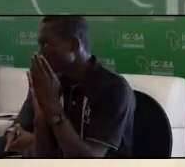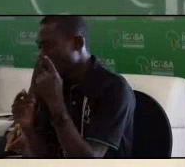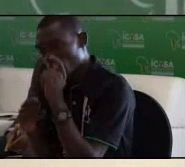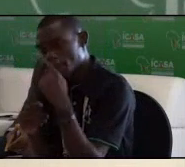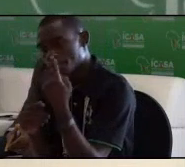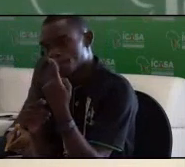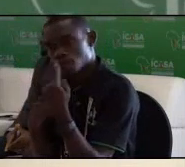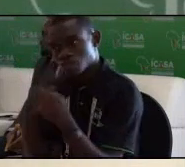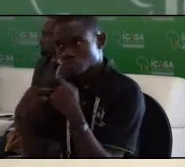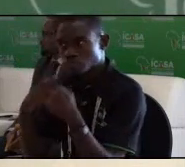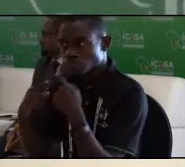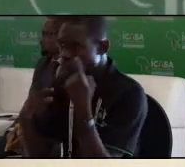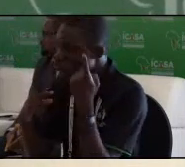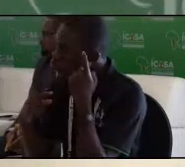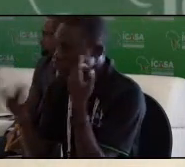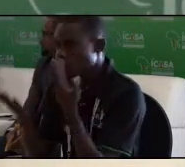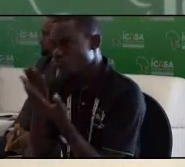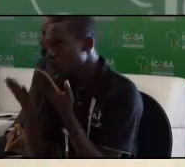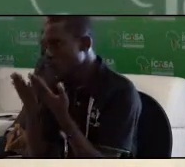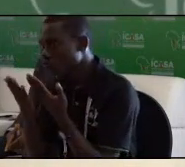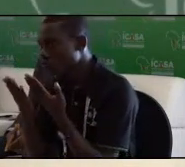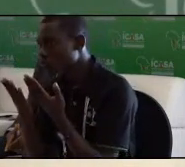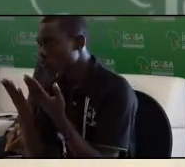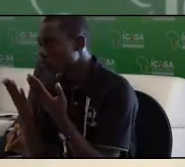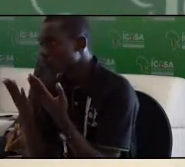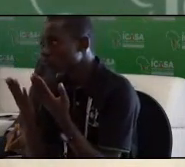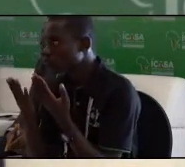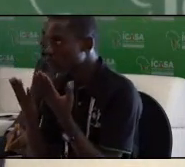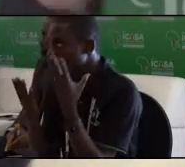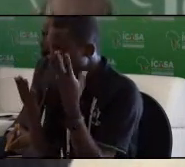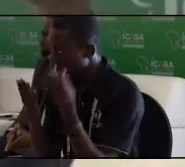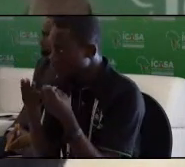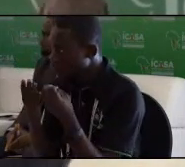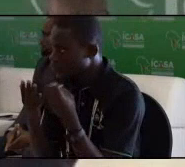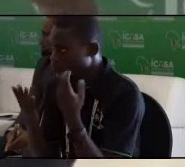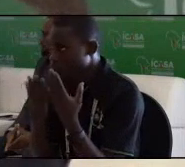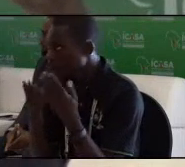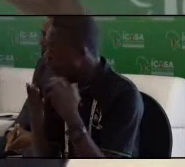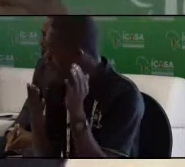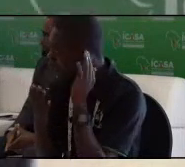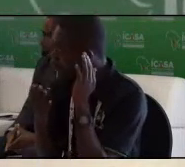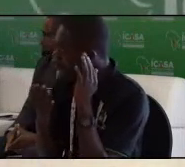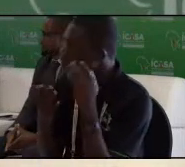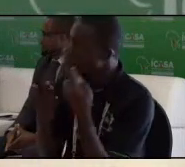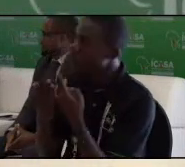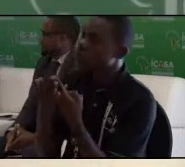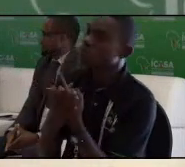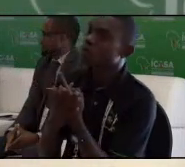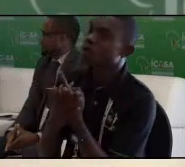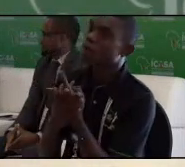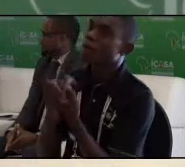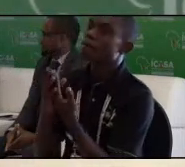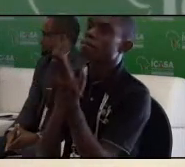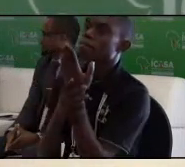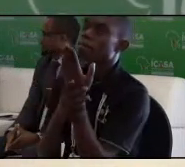it out, have you, and maybe that was an oversight on our side, have you actually had that conversation that you expect